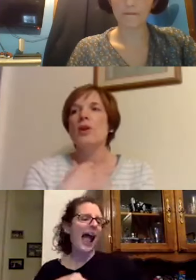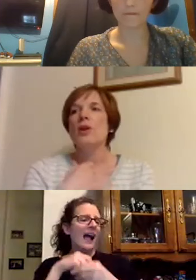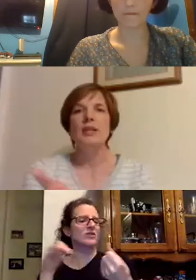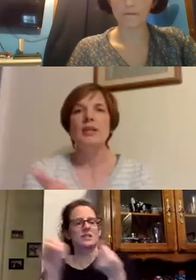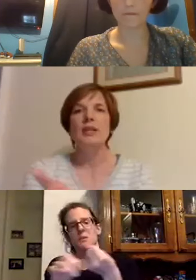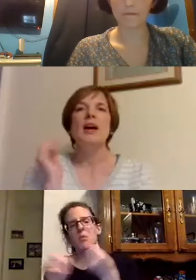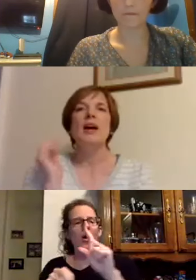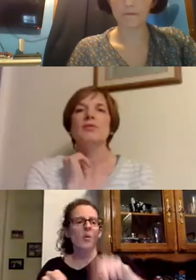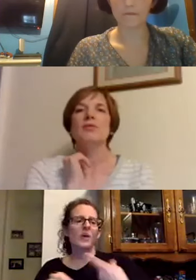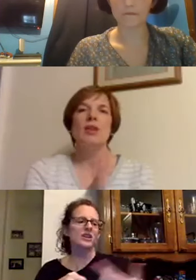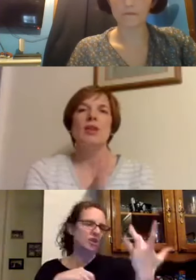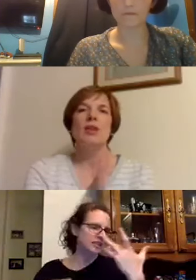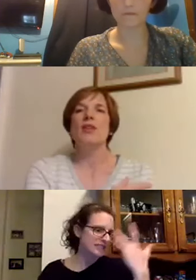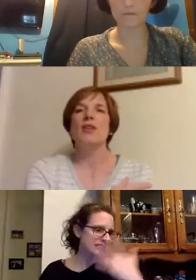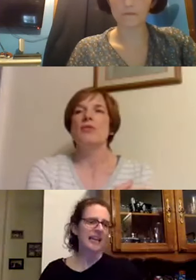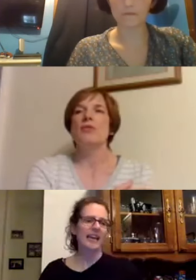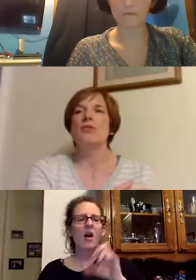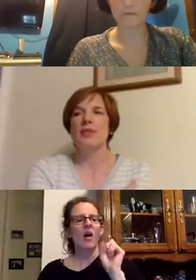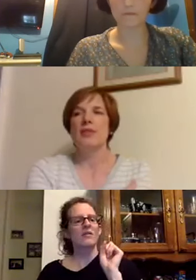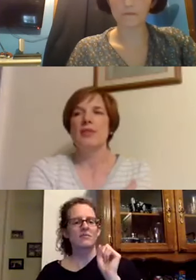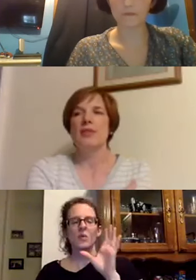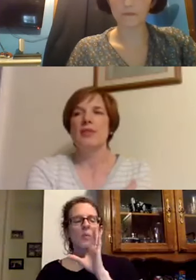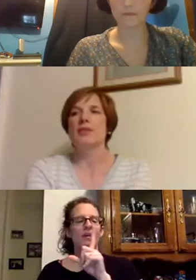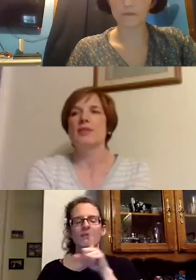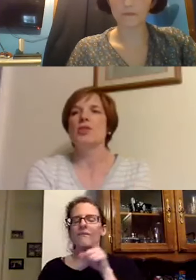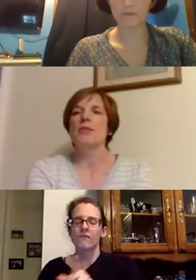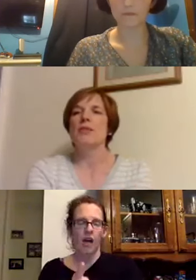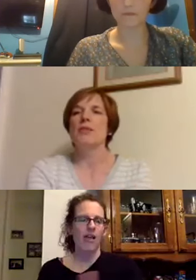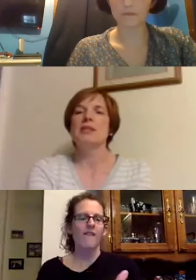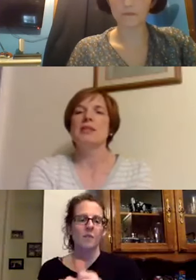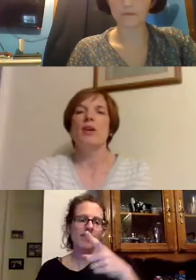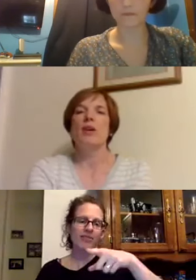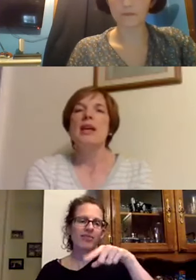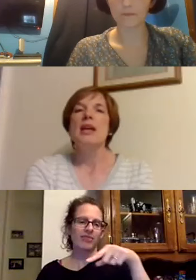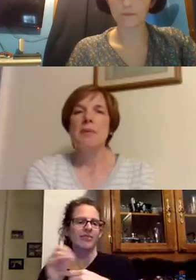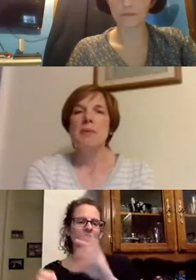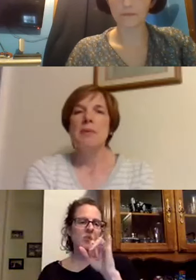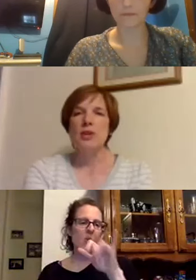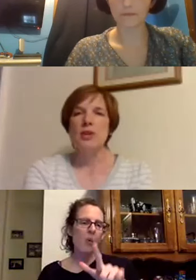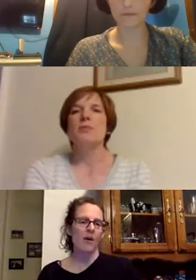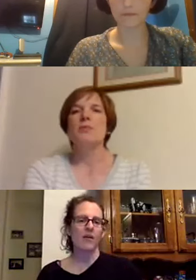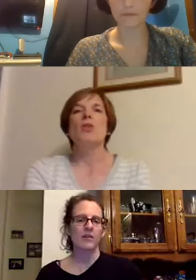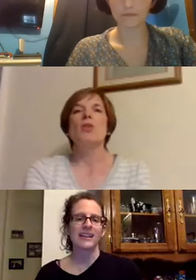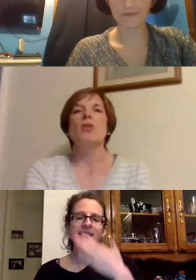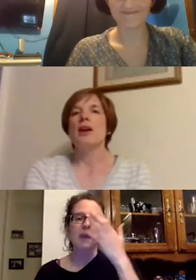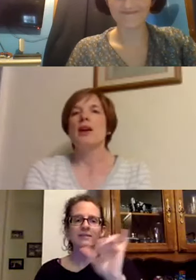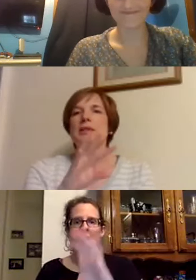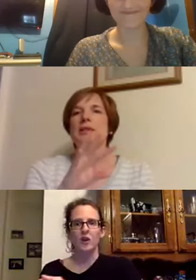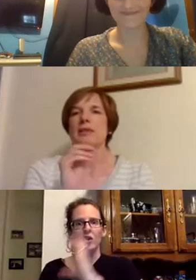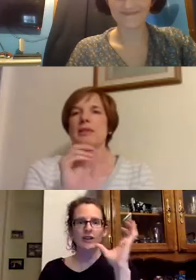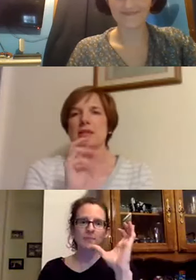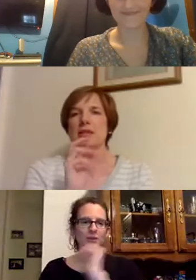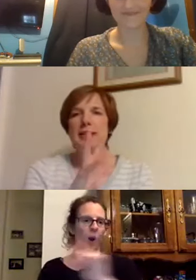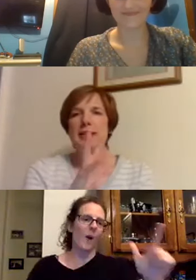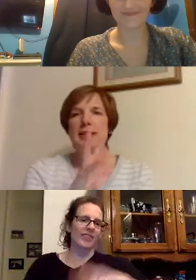get below the wellness line, you're going to fall in love with Thieves. It's just an amazing oil. It smells like Christmas all the time. It's got